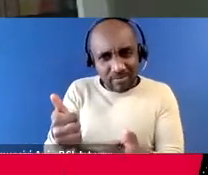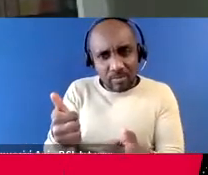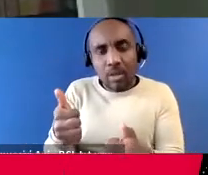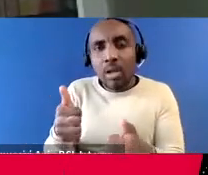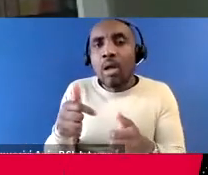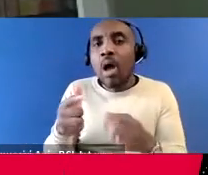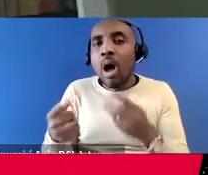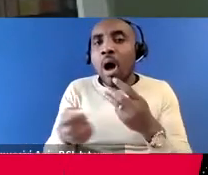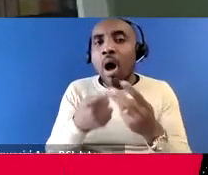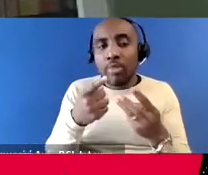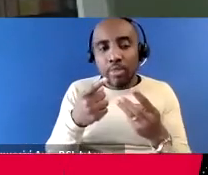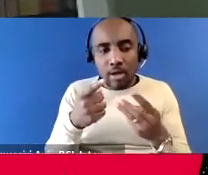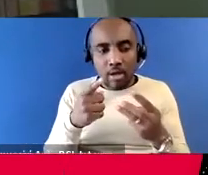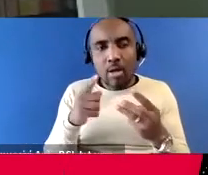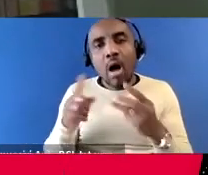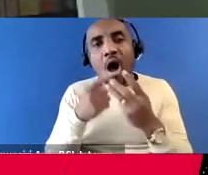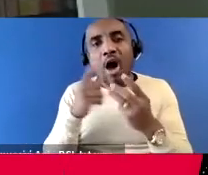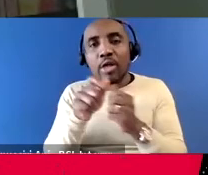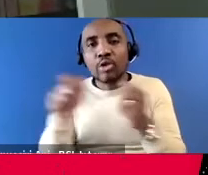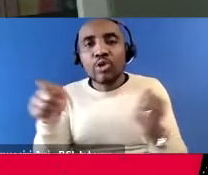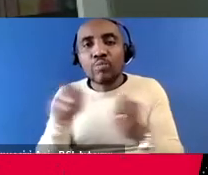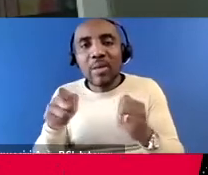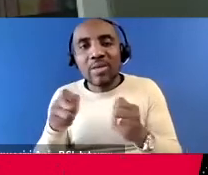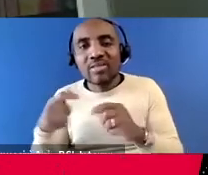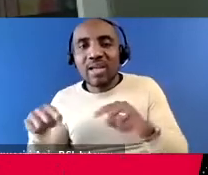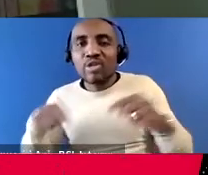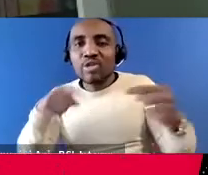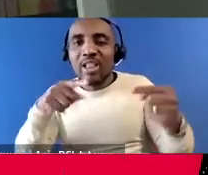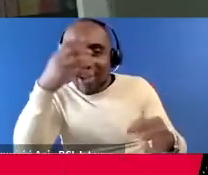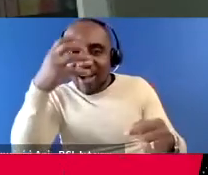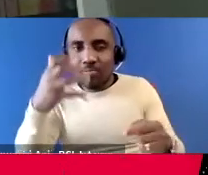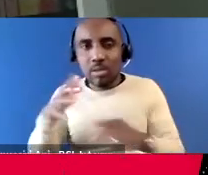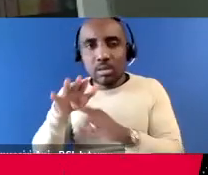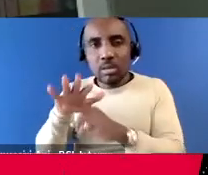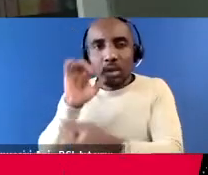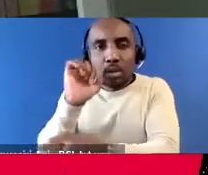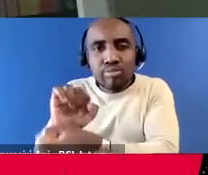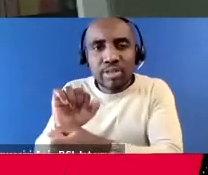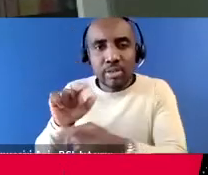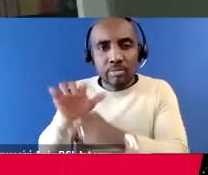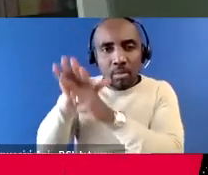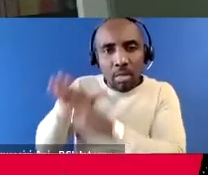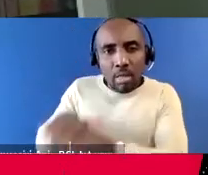opposition newspapers face penalties and regular imprisonment as a result